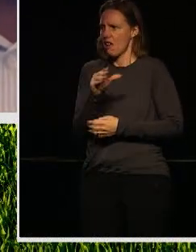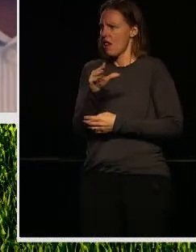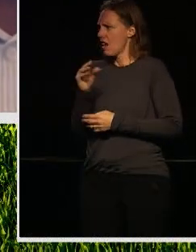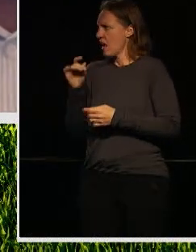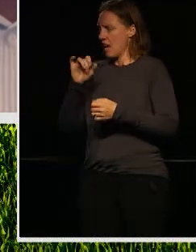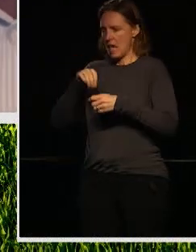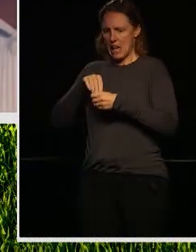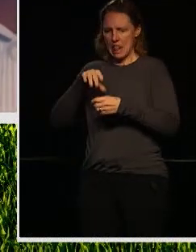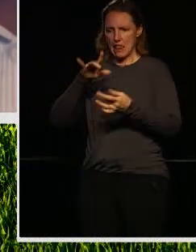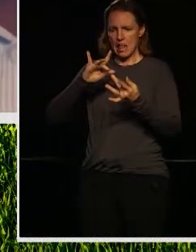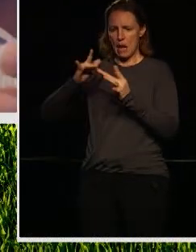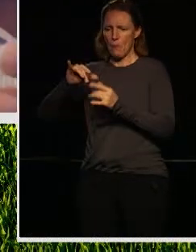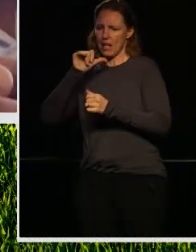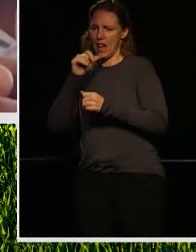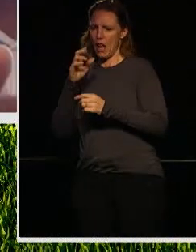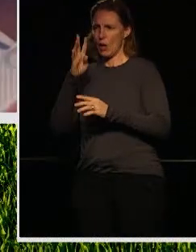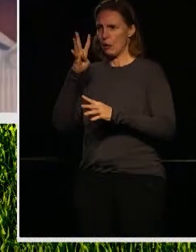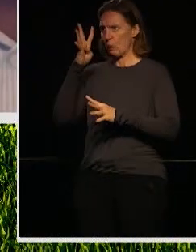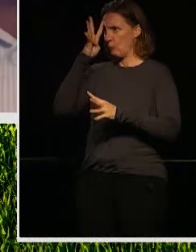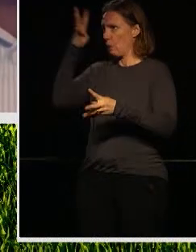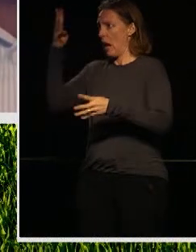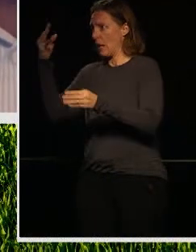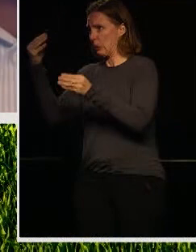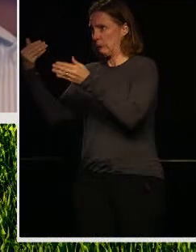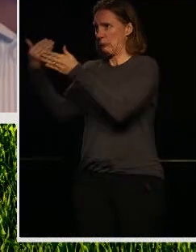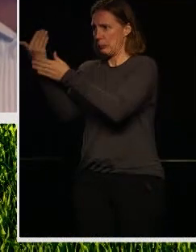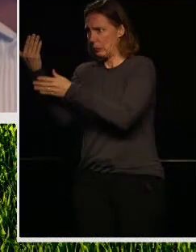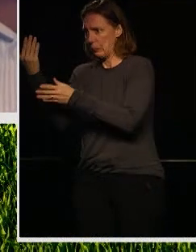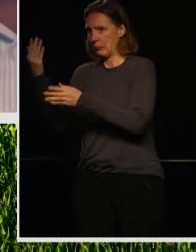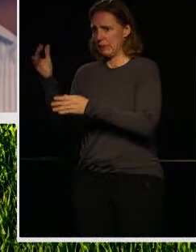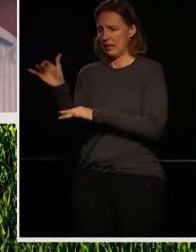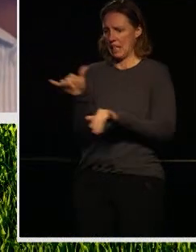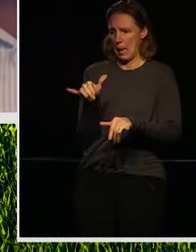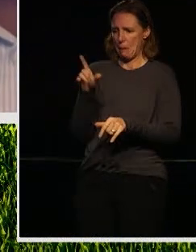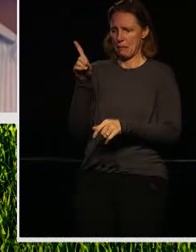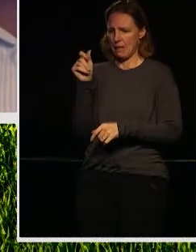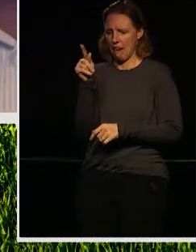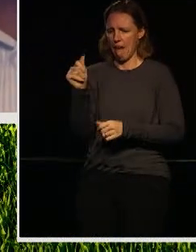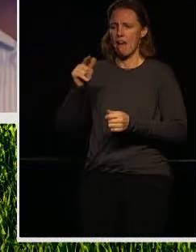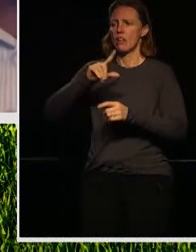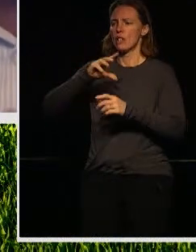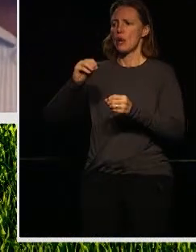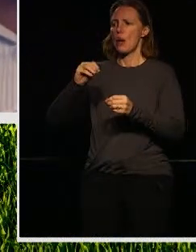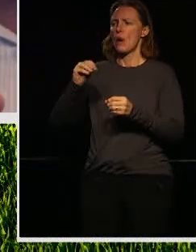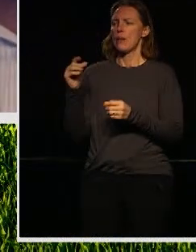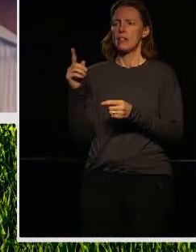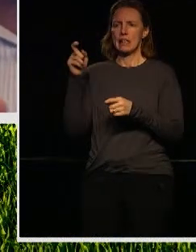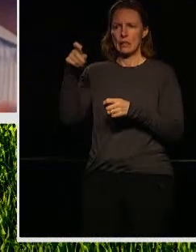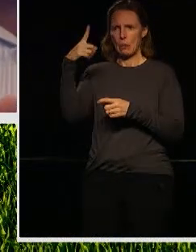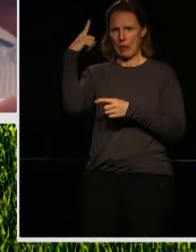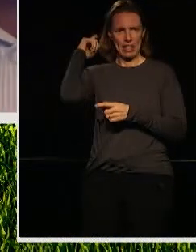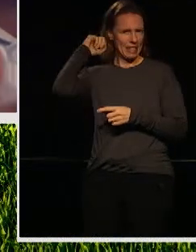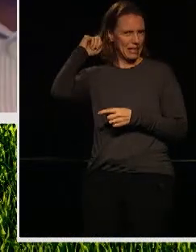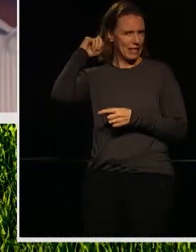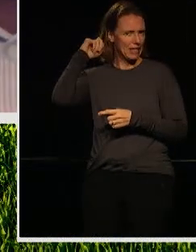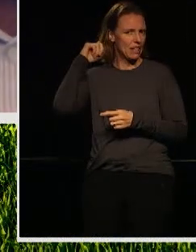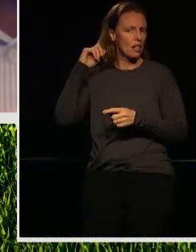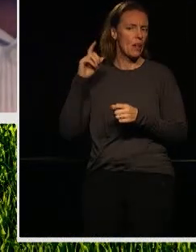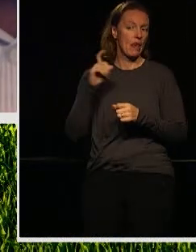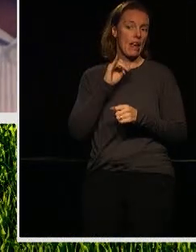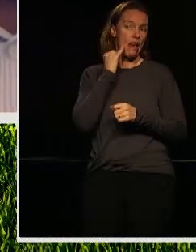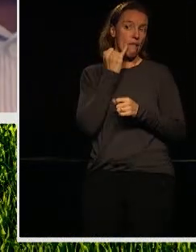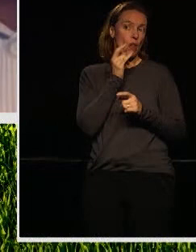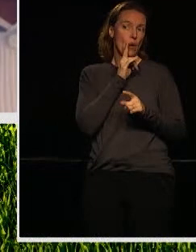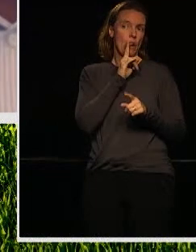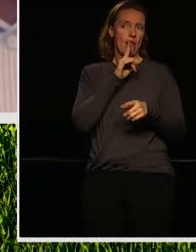rather than recreating that same data is also something we should keep in mind. Now, I think if you ask people who are actually building